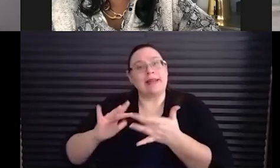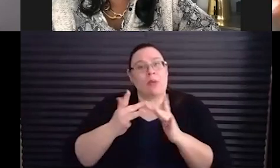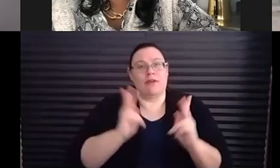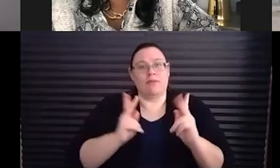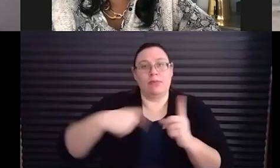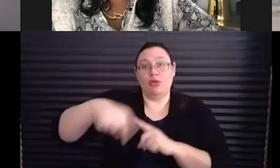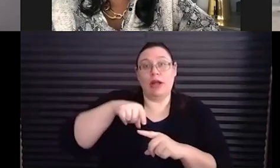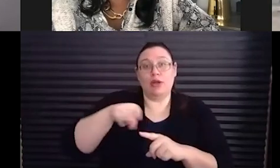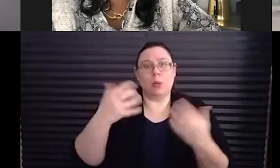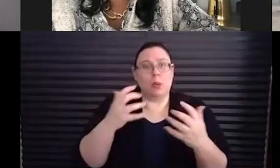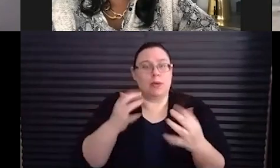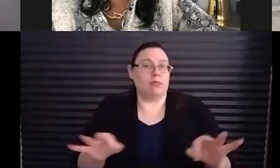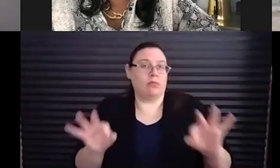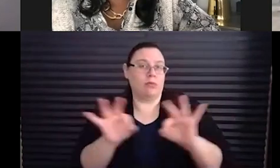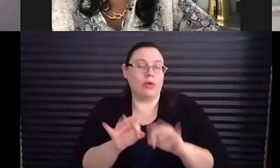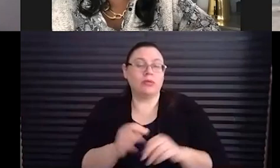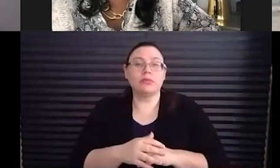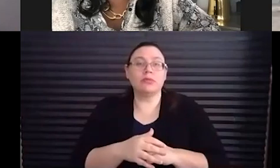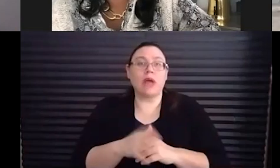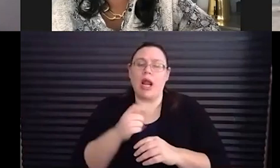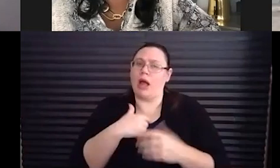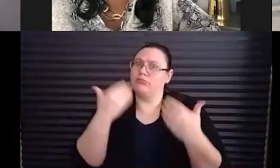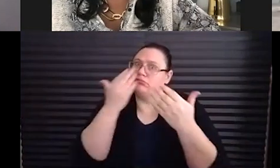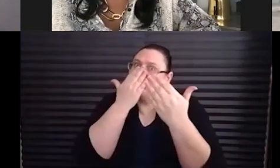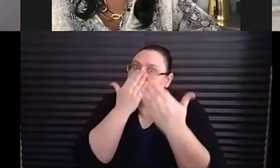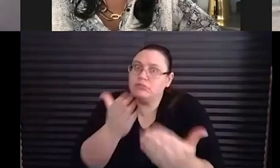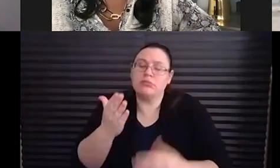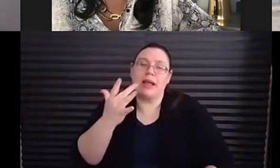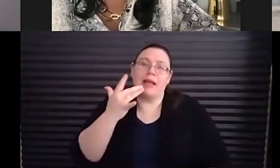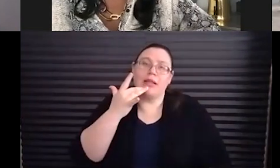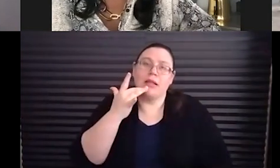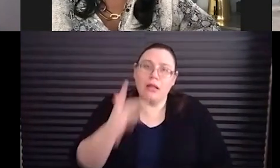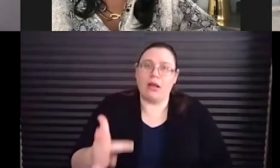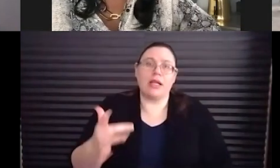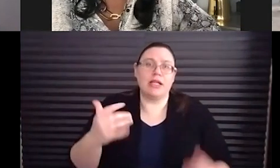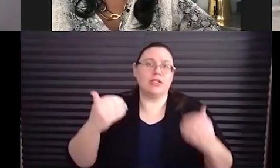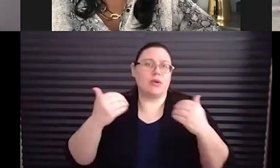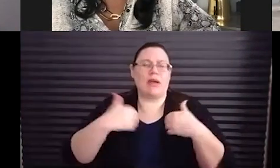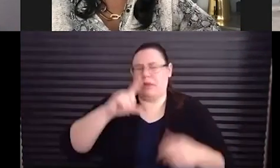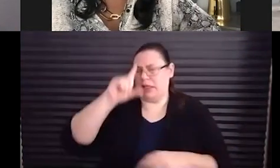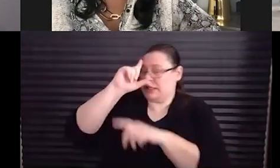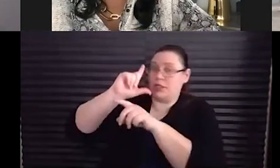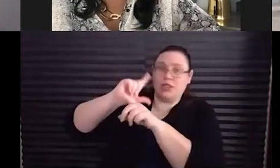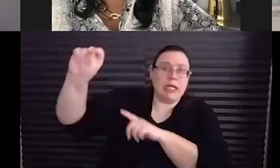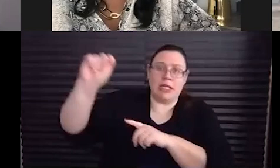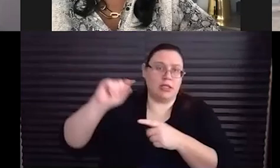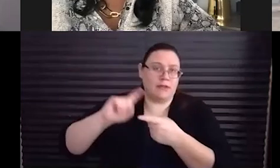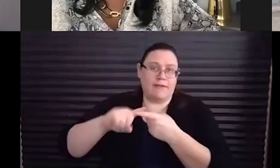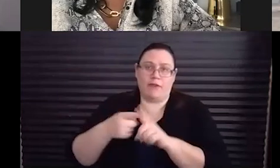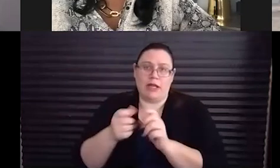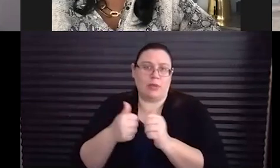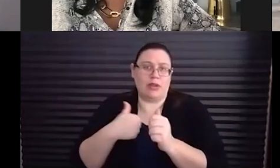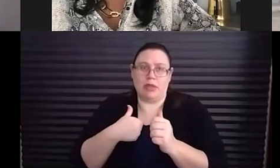thing. I'm very grateful, and I'm very lucky to have, you know, genius friends around me. You know, even you